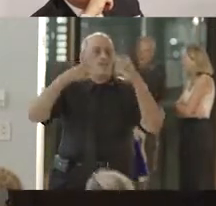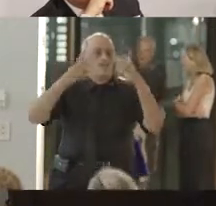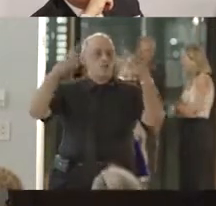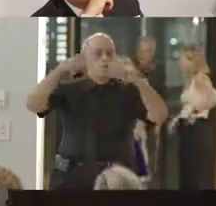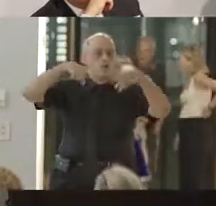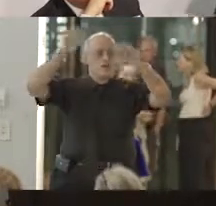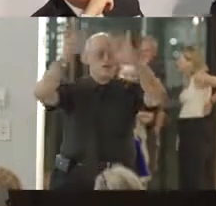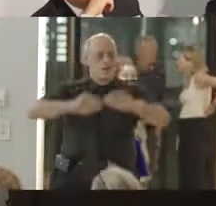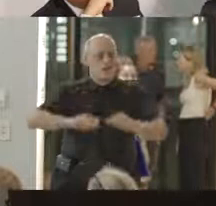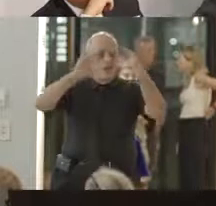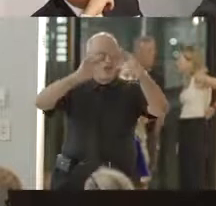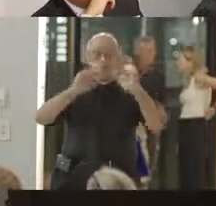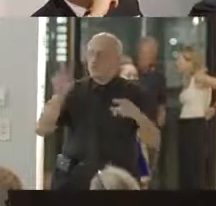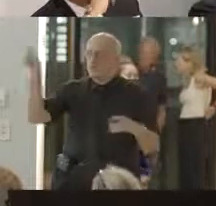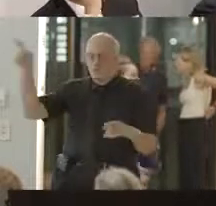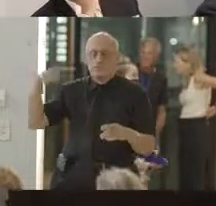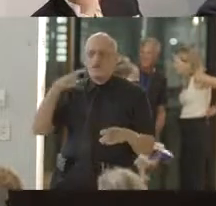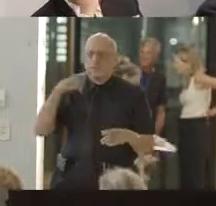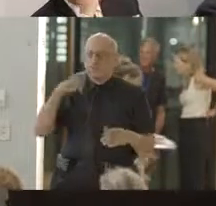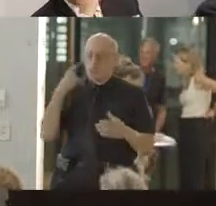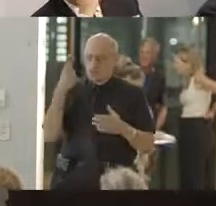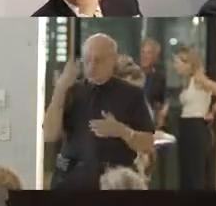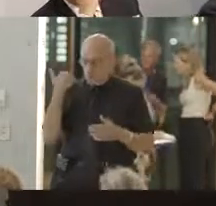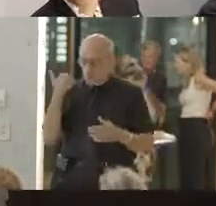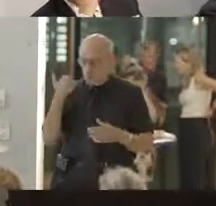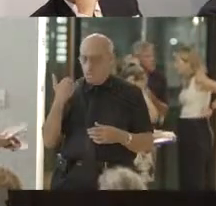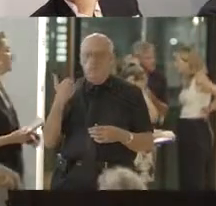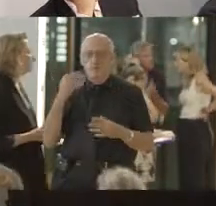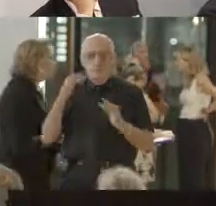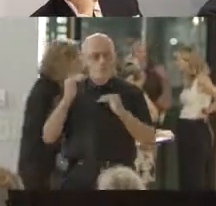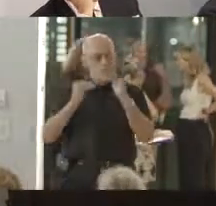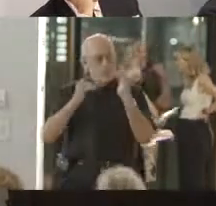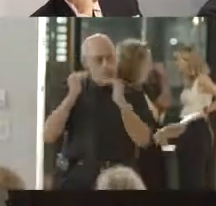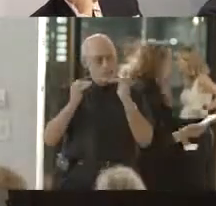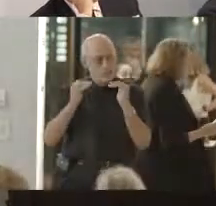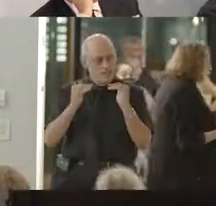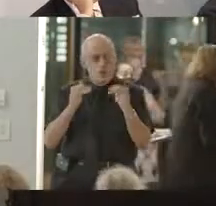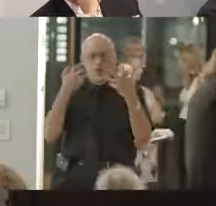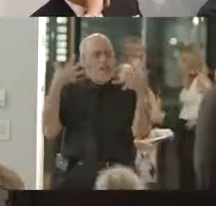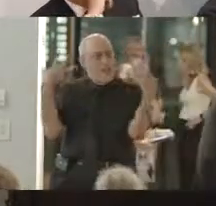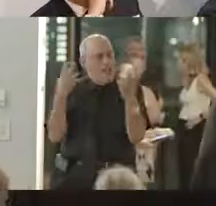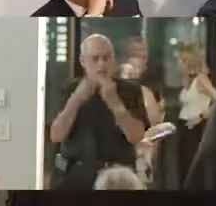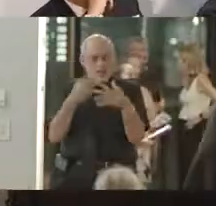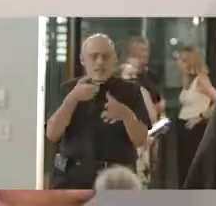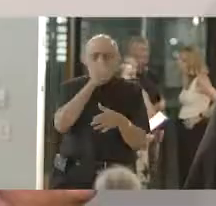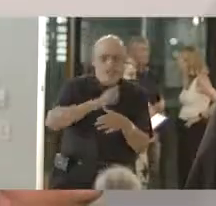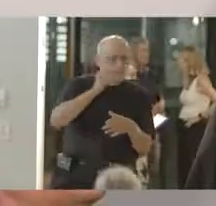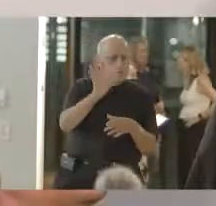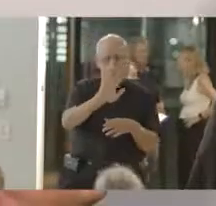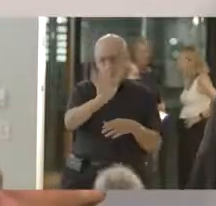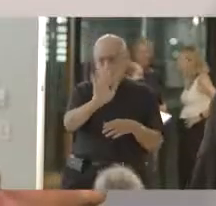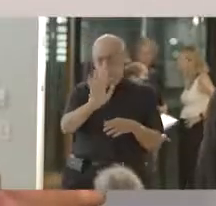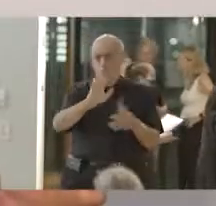flood? I think I spoke about this a little bit earlier. We're looking to have a balance. We don't want to have everything that's passive, because what that